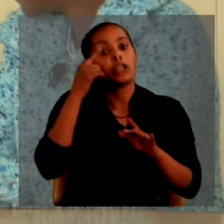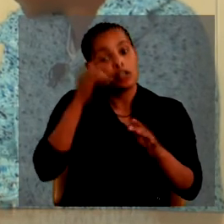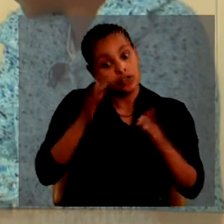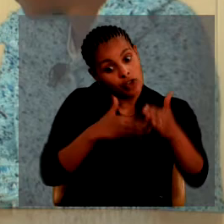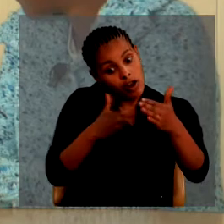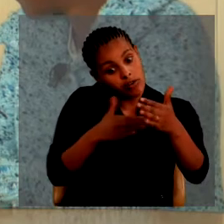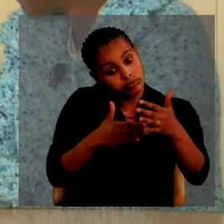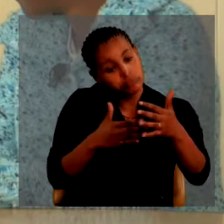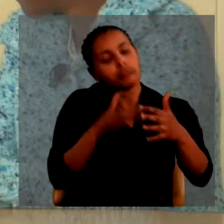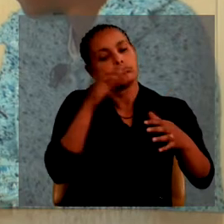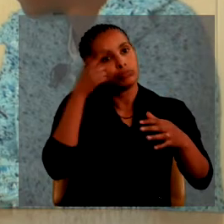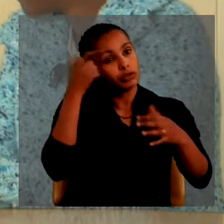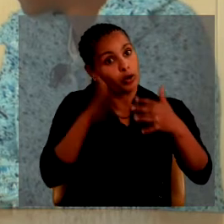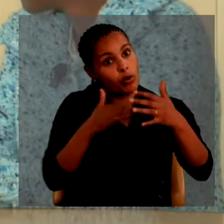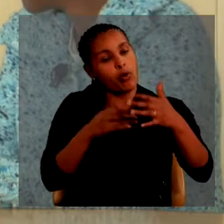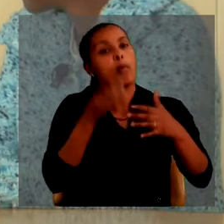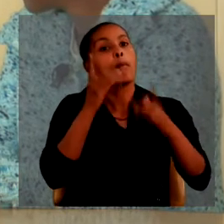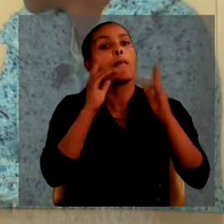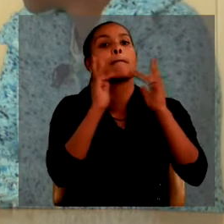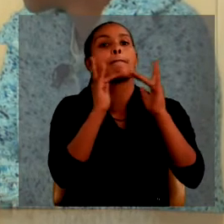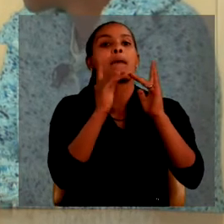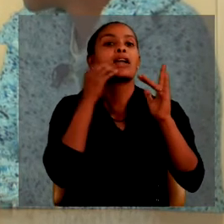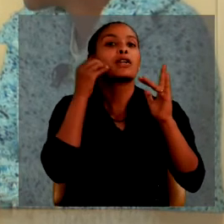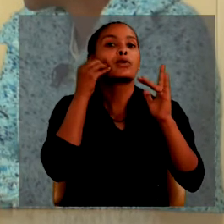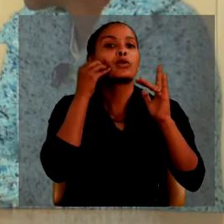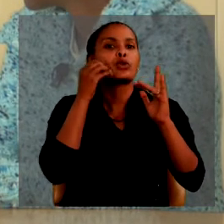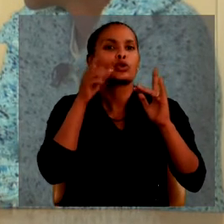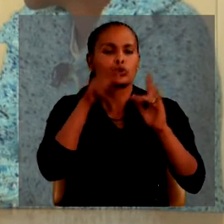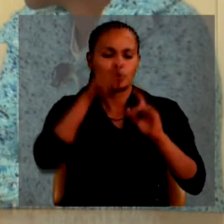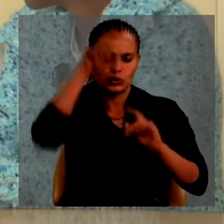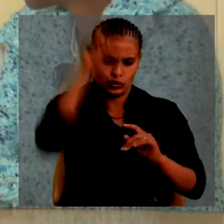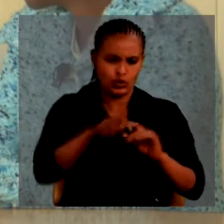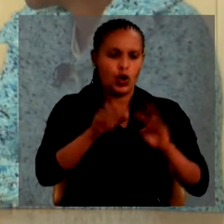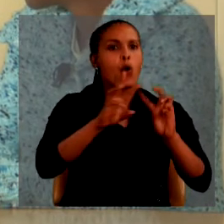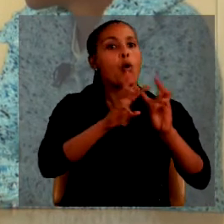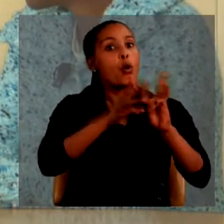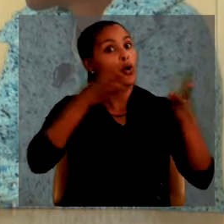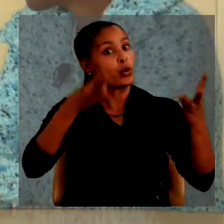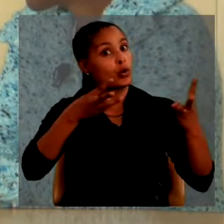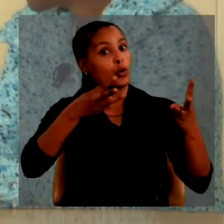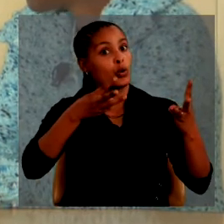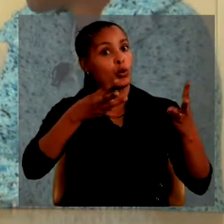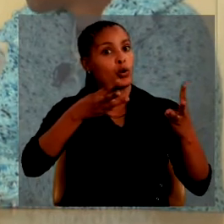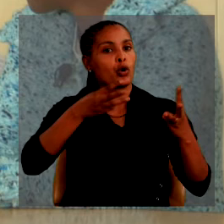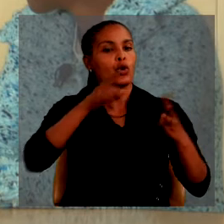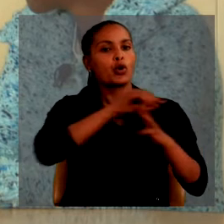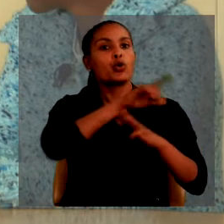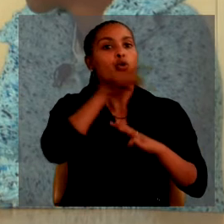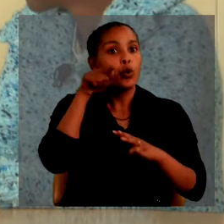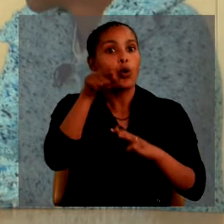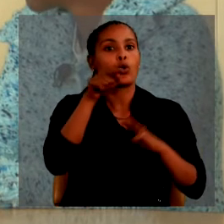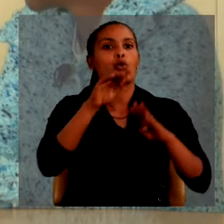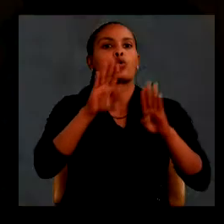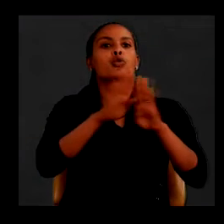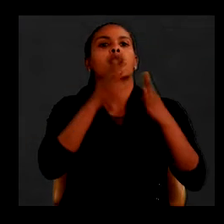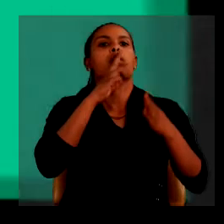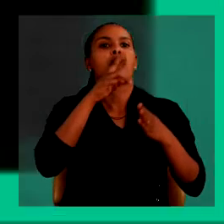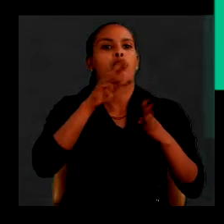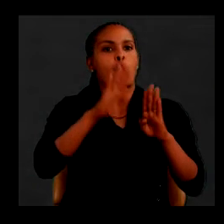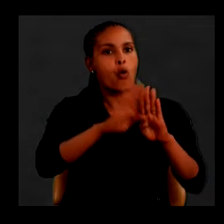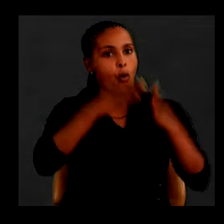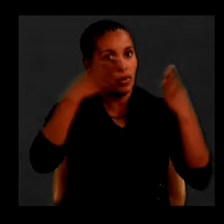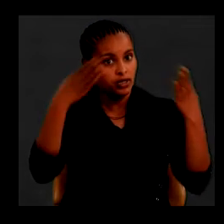charcoal to continue burning in your bedroom, make sure your windows and your doors are open.